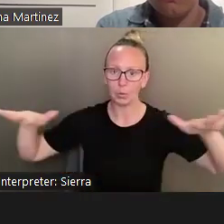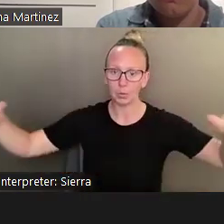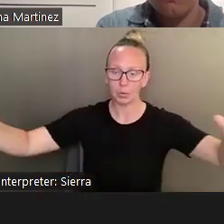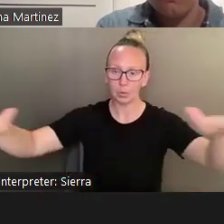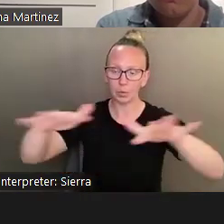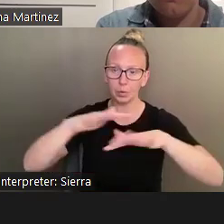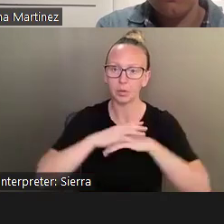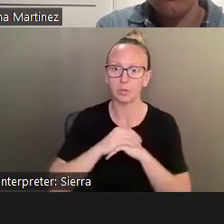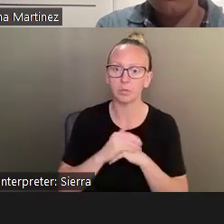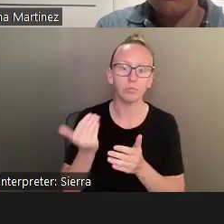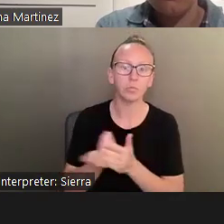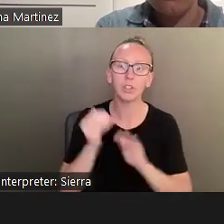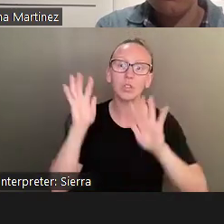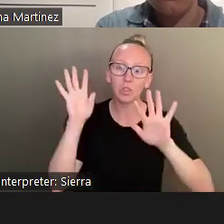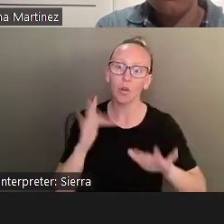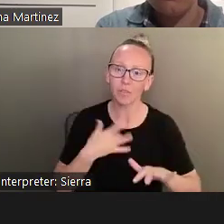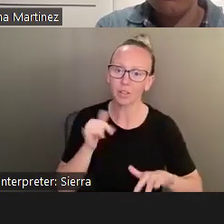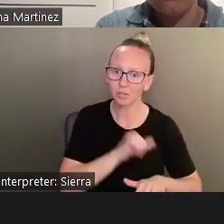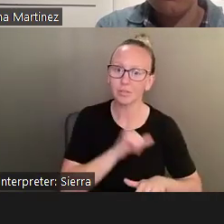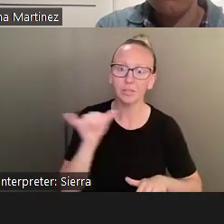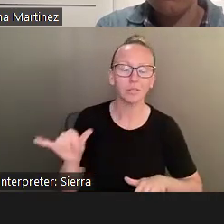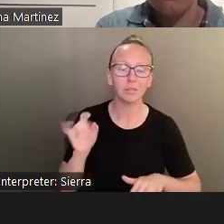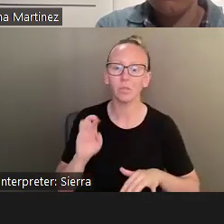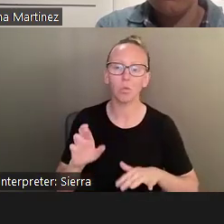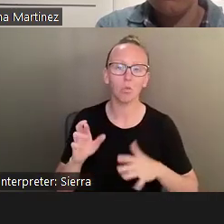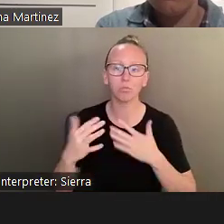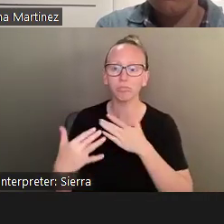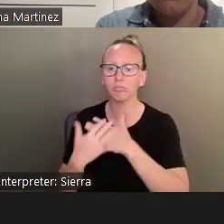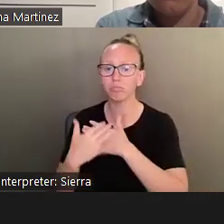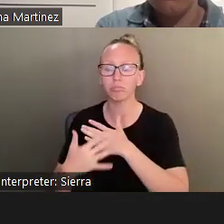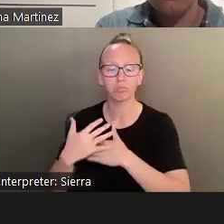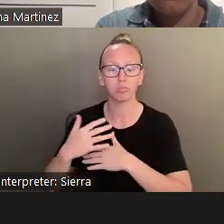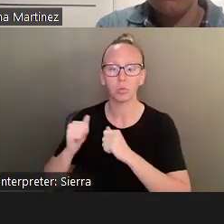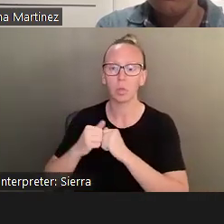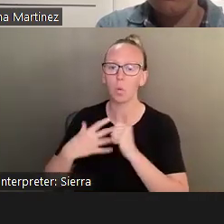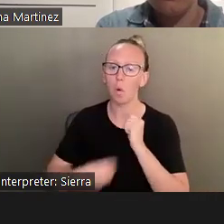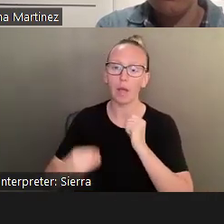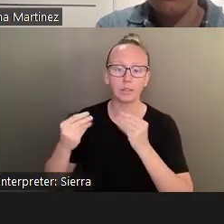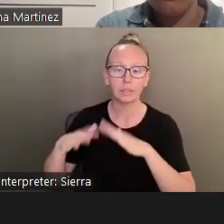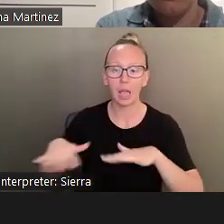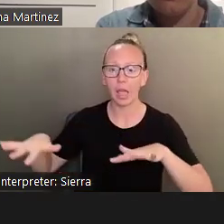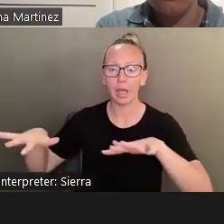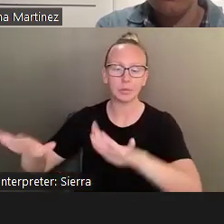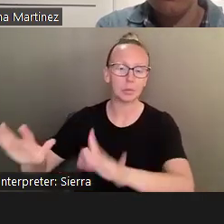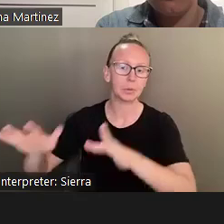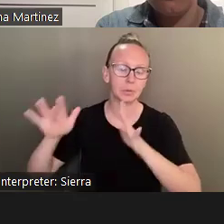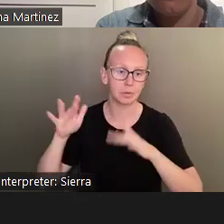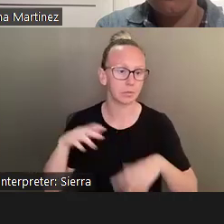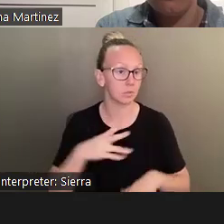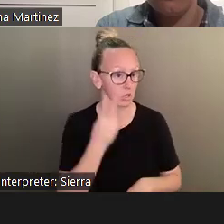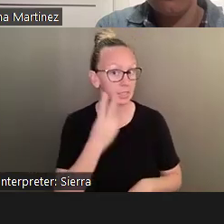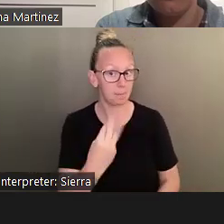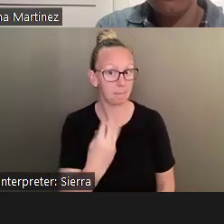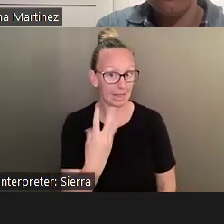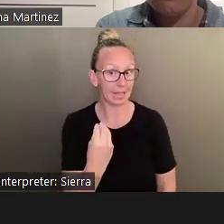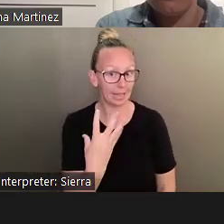Swaths of fresh snow, or sun-bleached prairie, or silver sand. And you can see that it's blinking on and off because